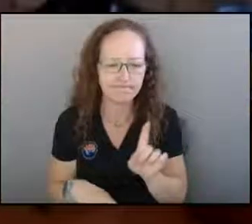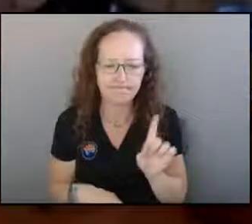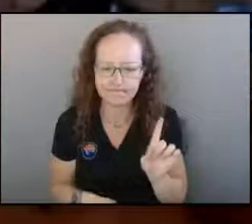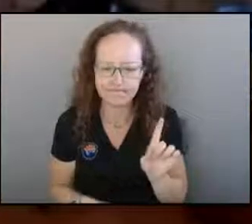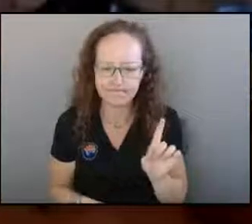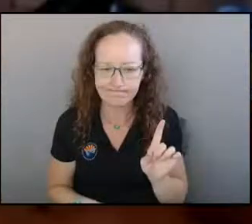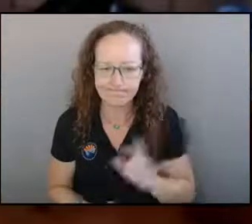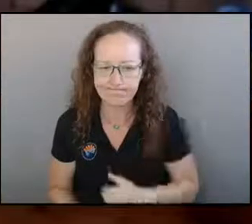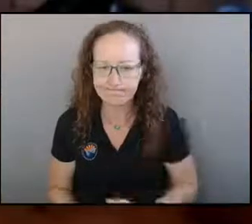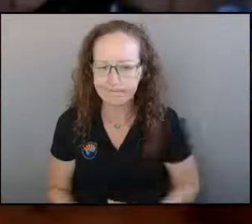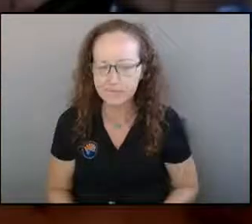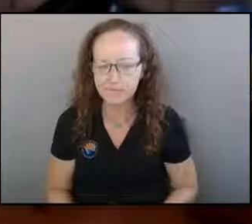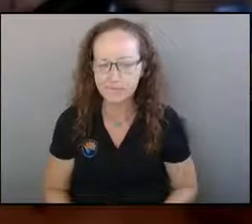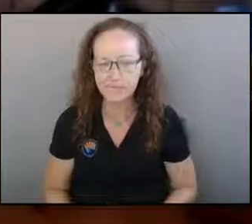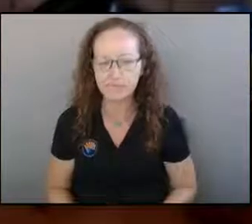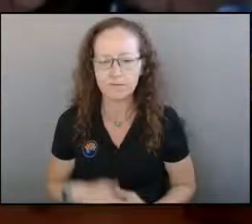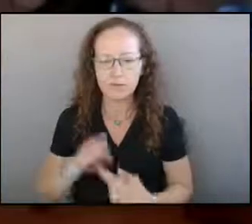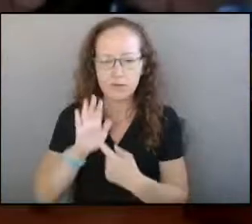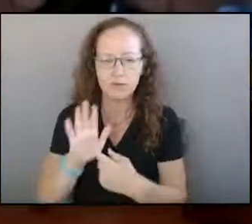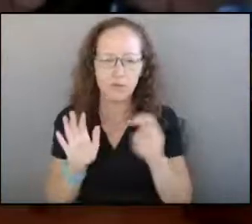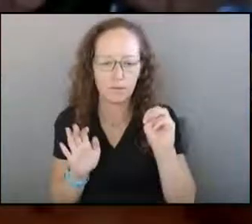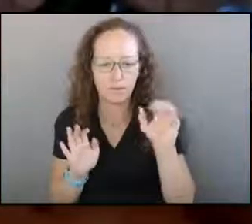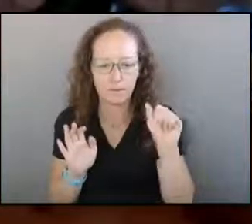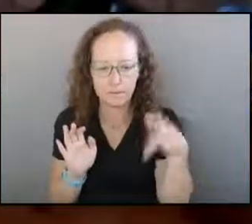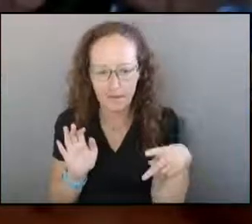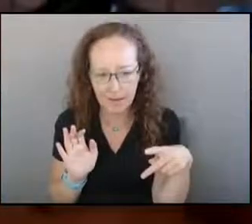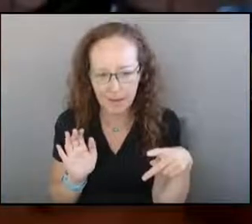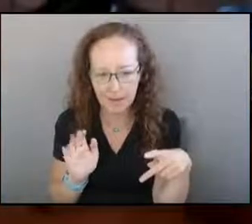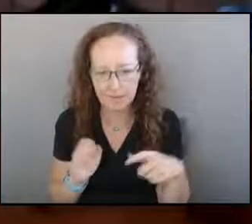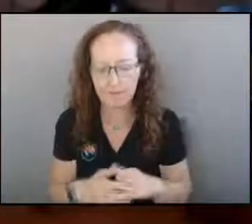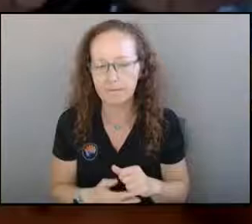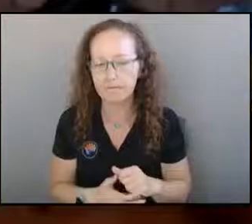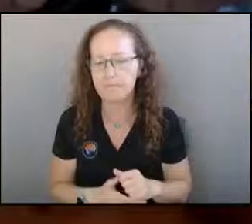and get a good map up that we can talk about.